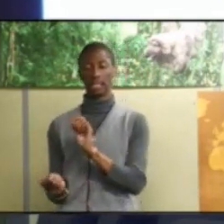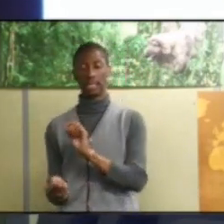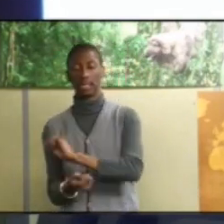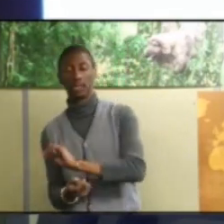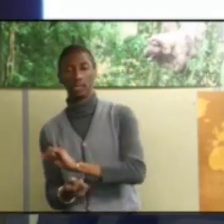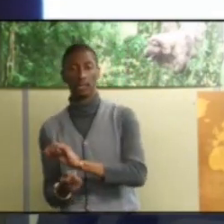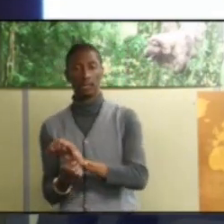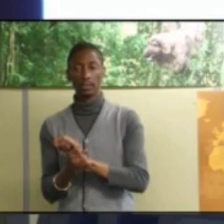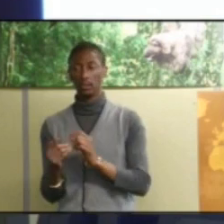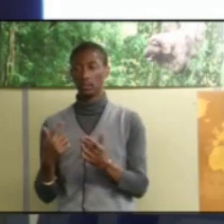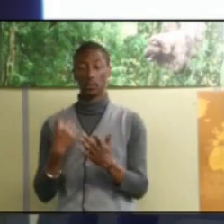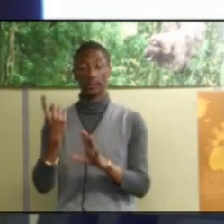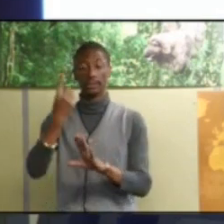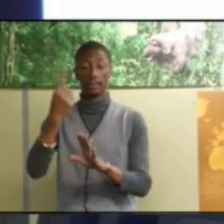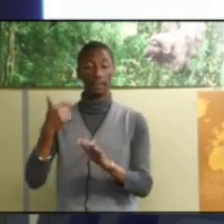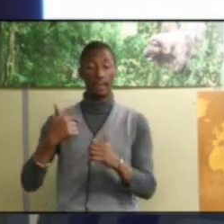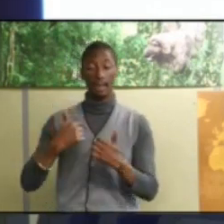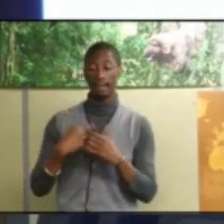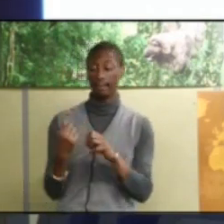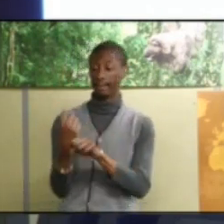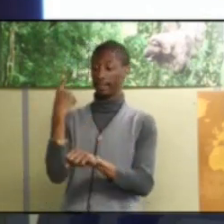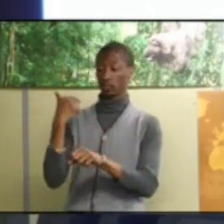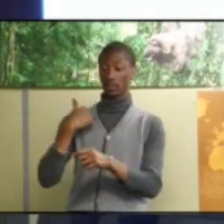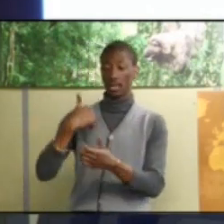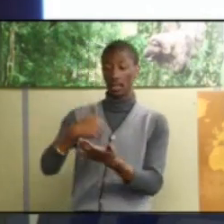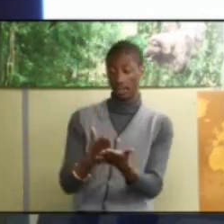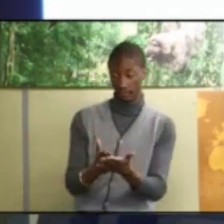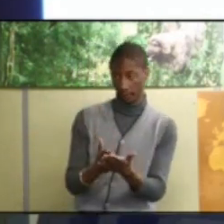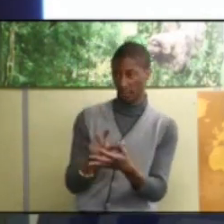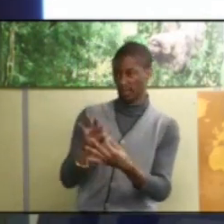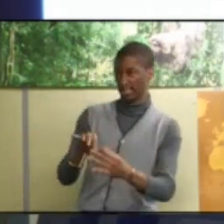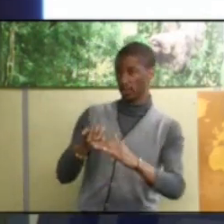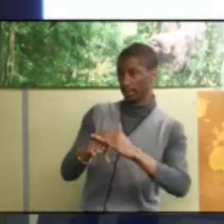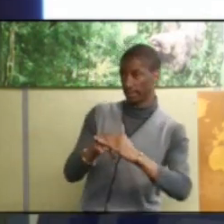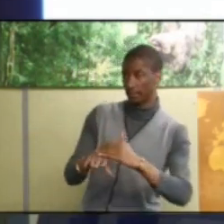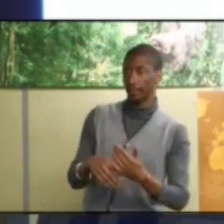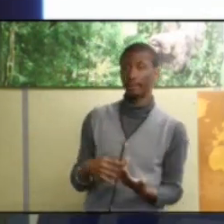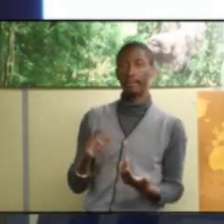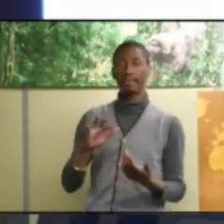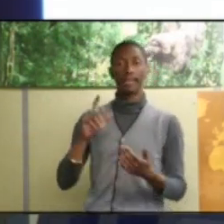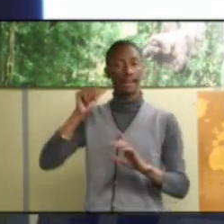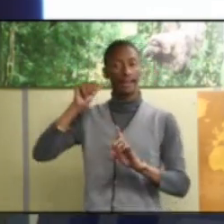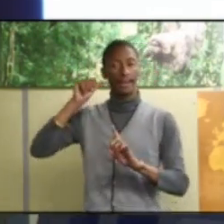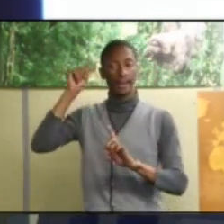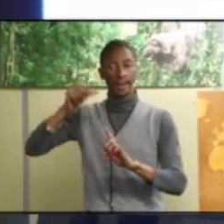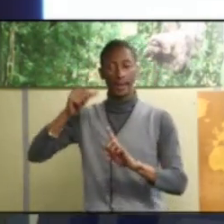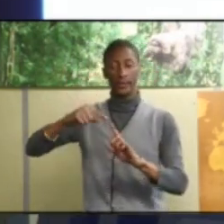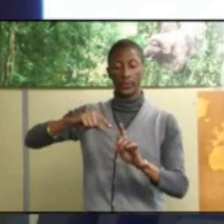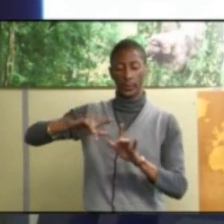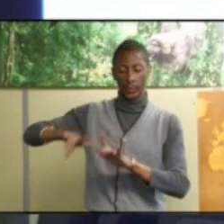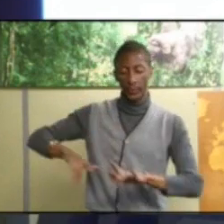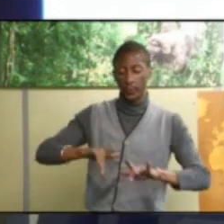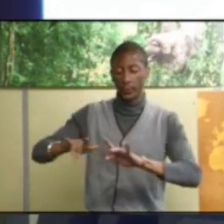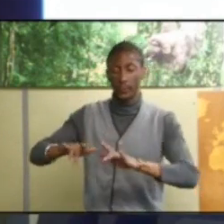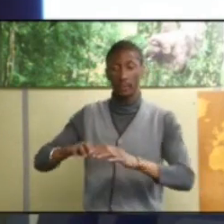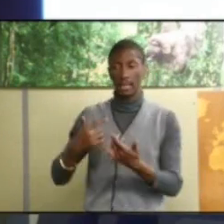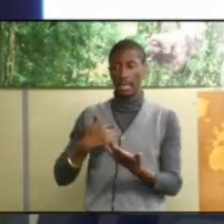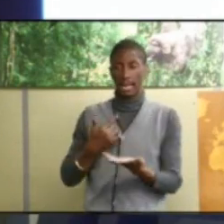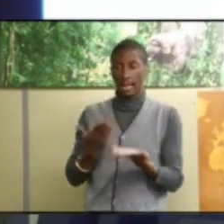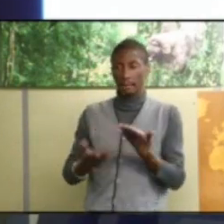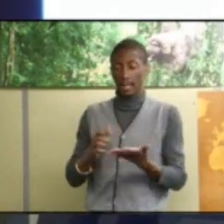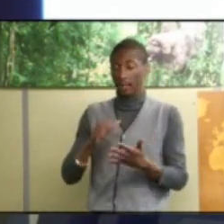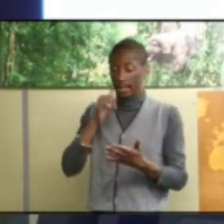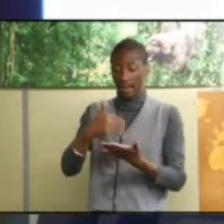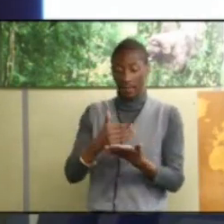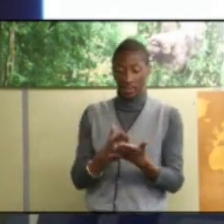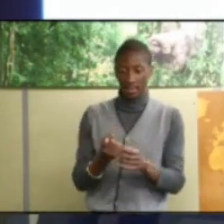things that I might have budgeted for last year, as far as accessibility, say like an audio loop in a theater, I might not have budgeted for last year, but